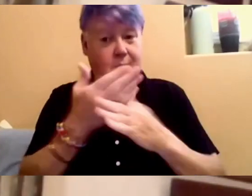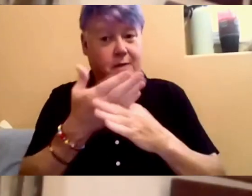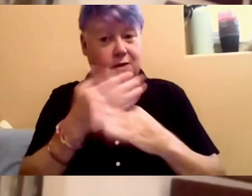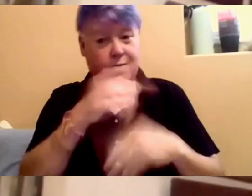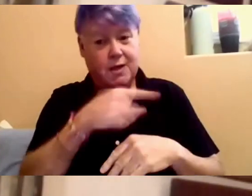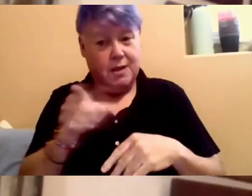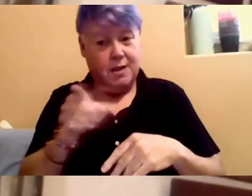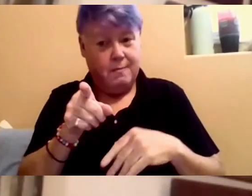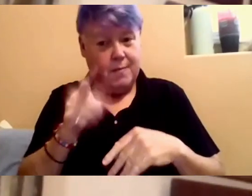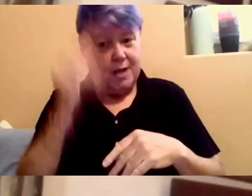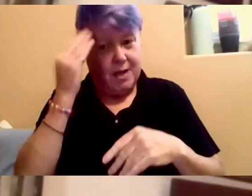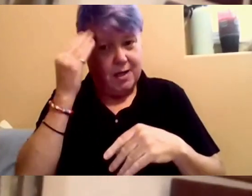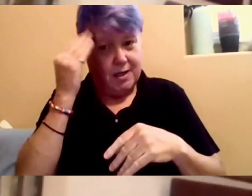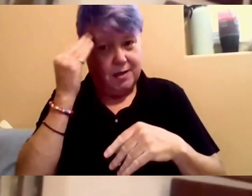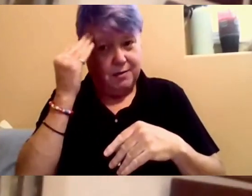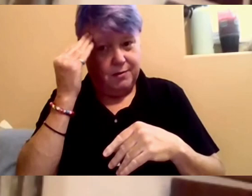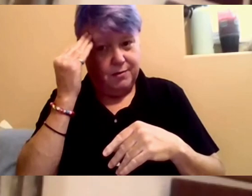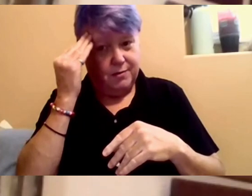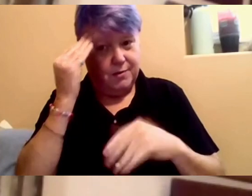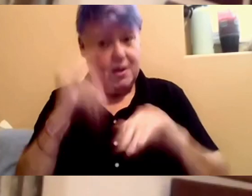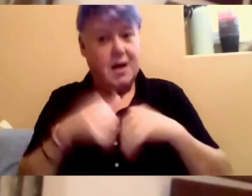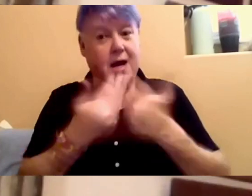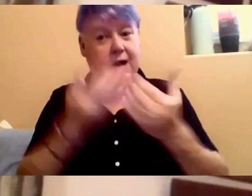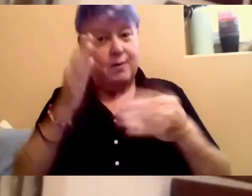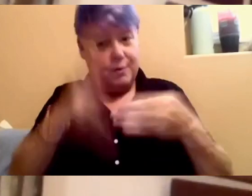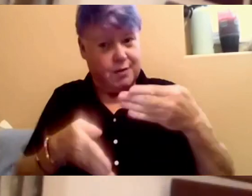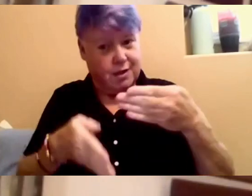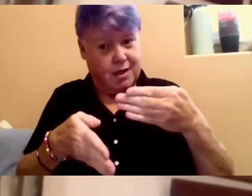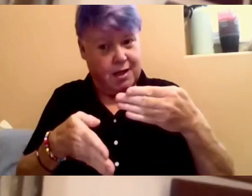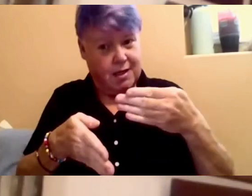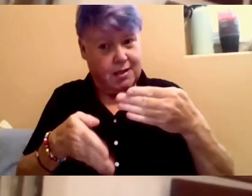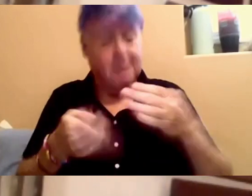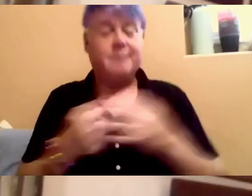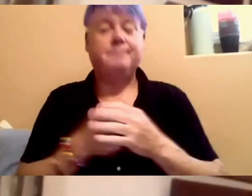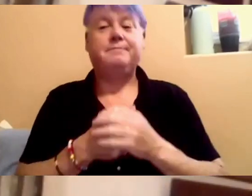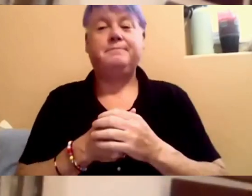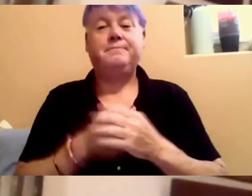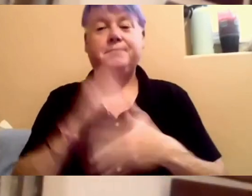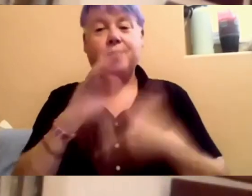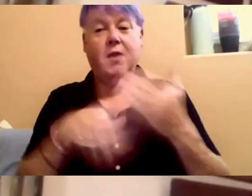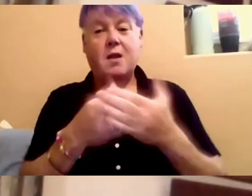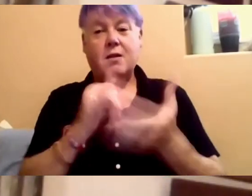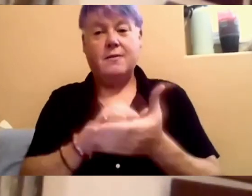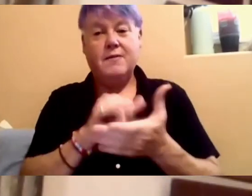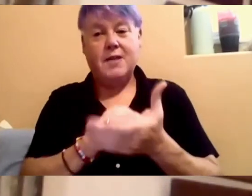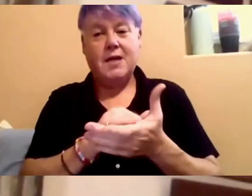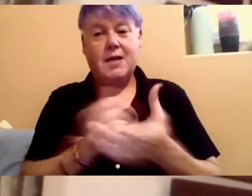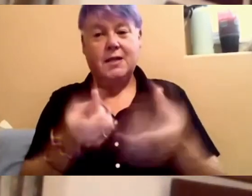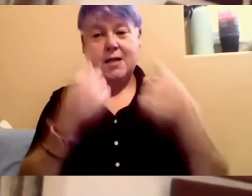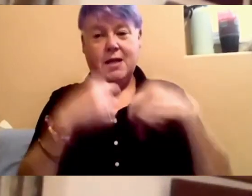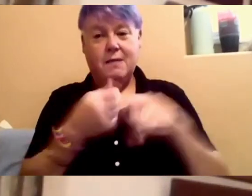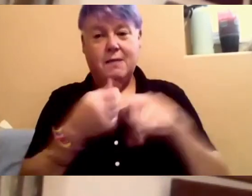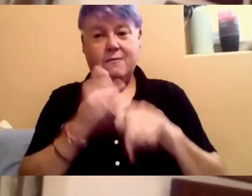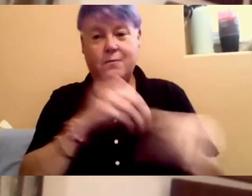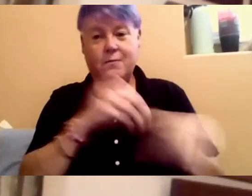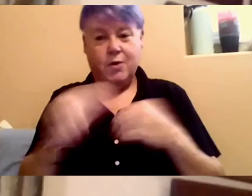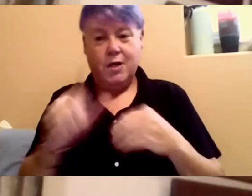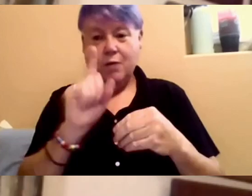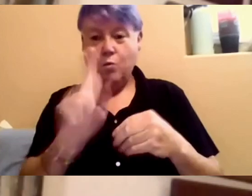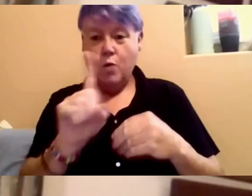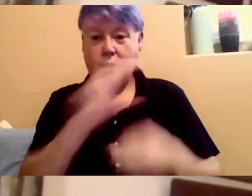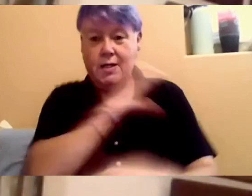I knew how it was going to end. So all of that just came out of putting one